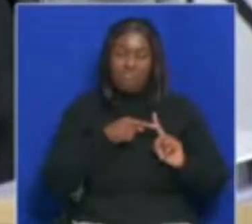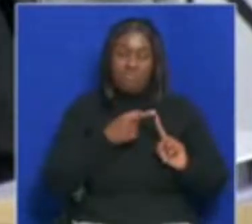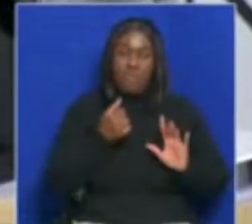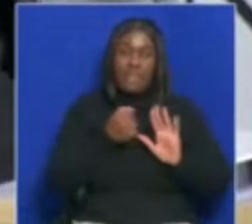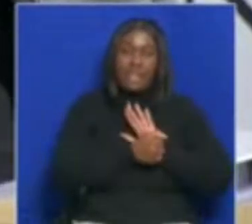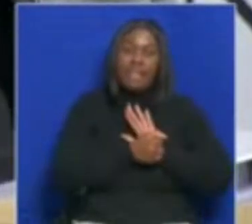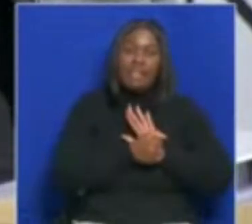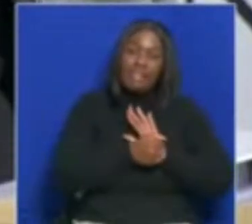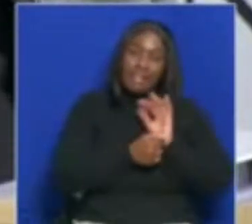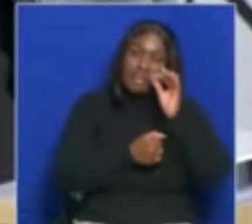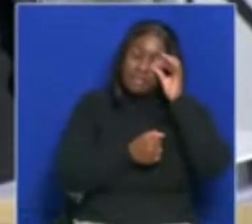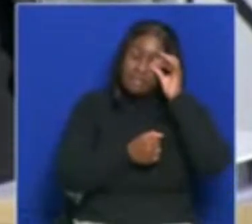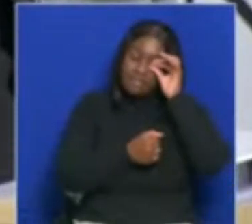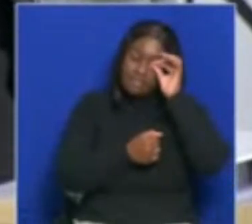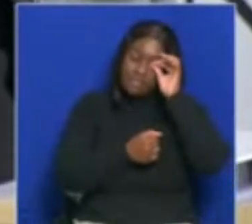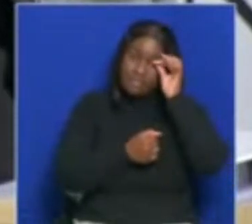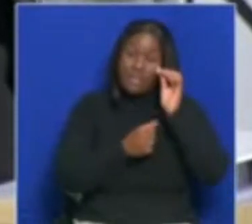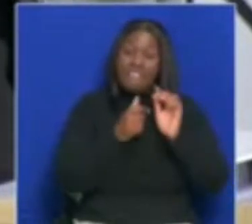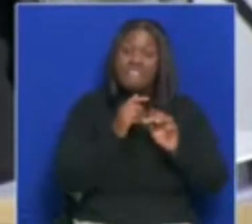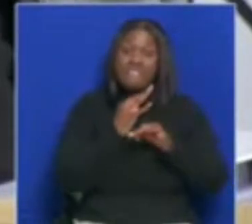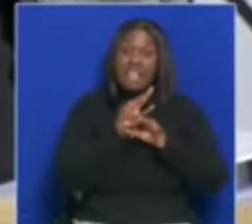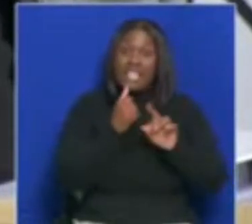about it when he comes.